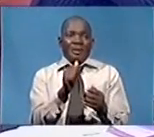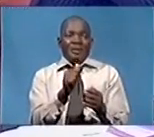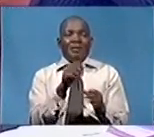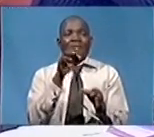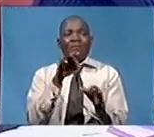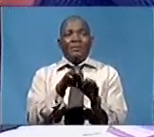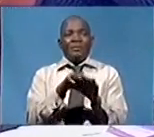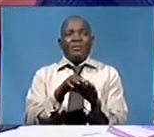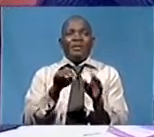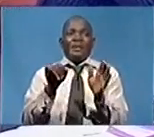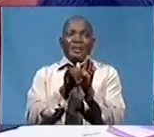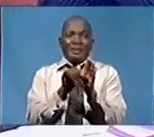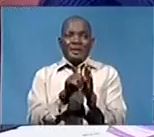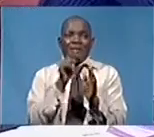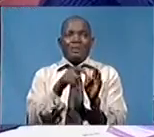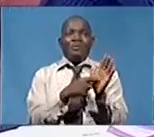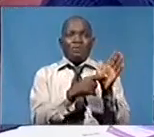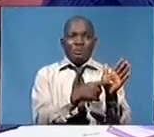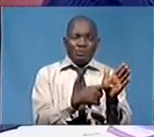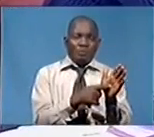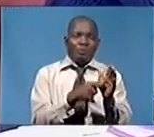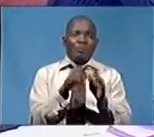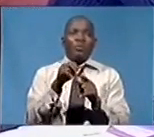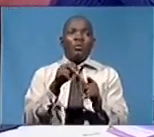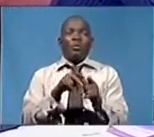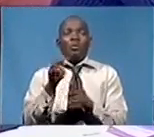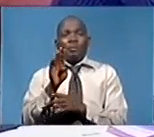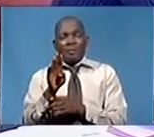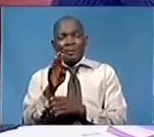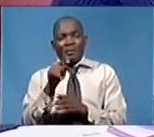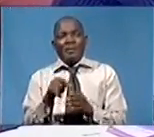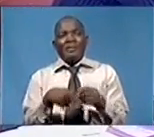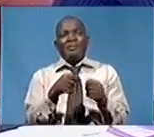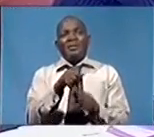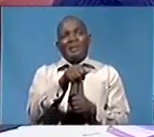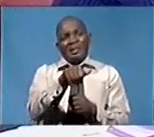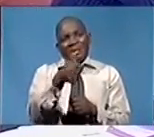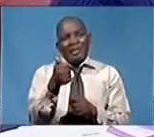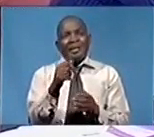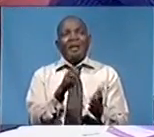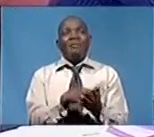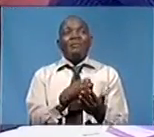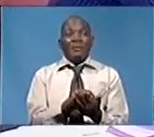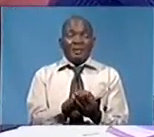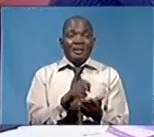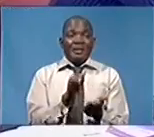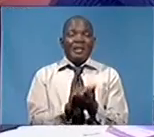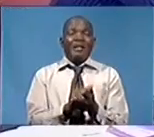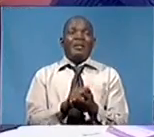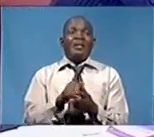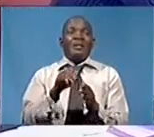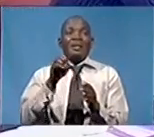voter identification card, or B, any other evidence determined by commission